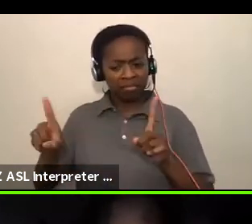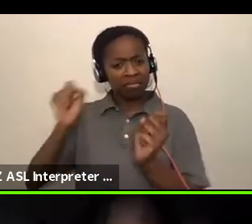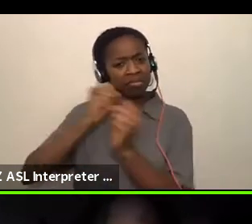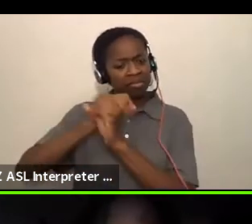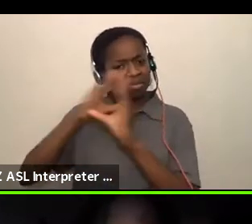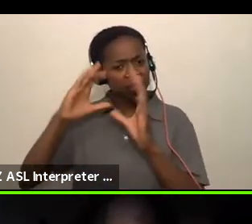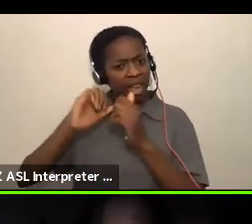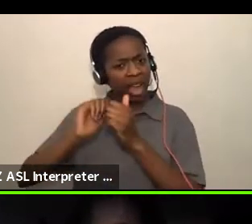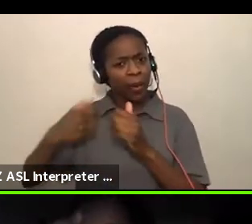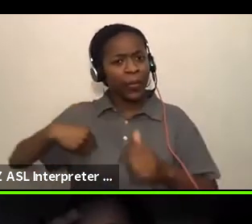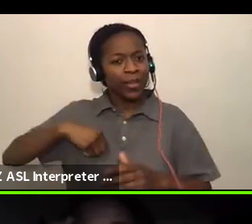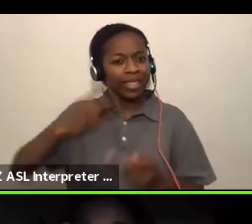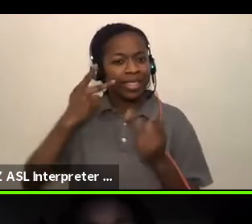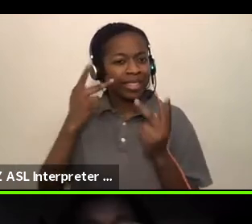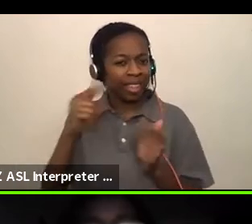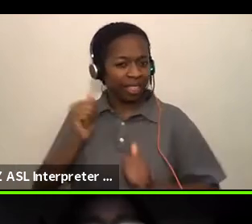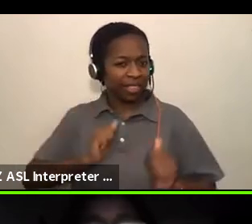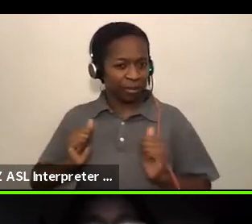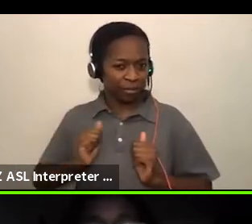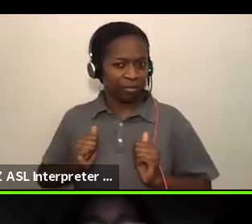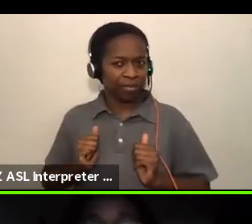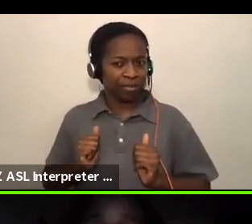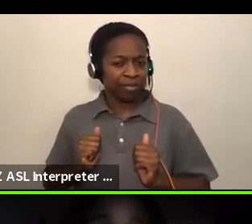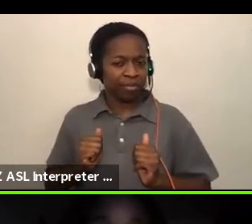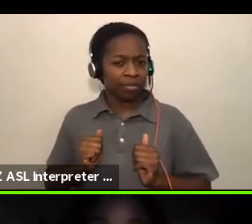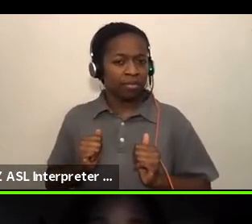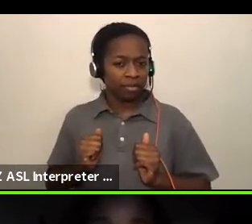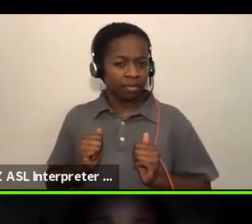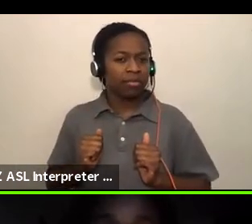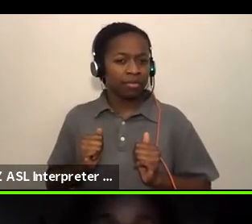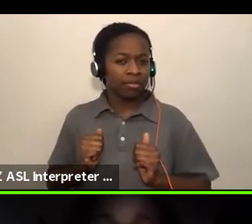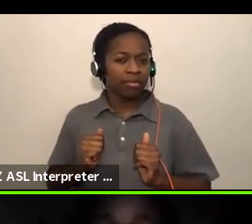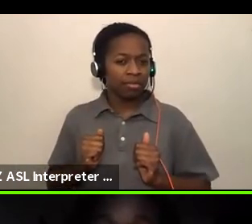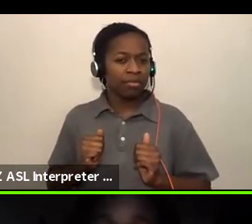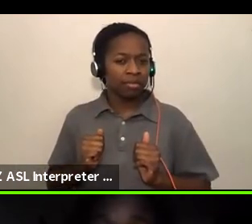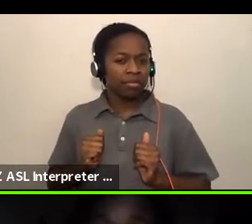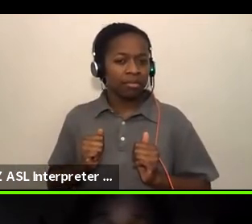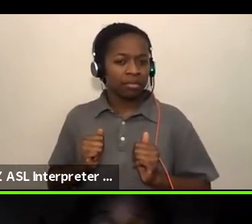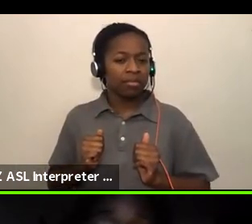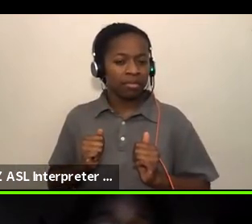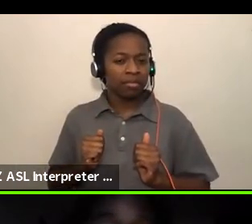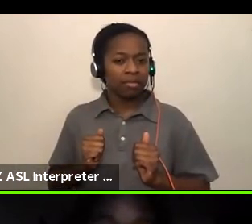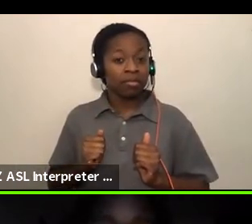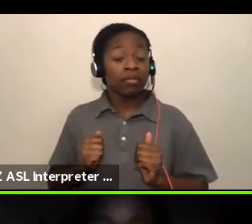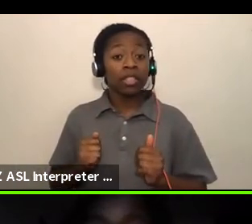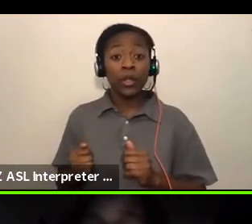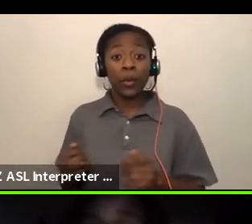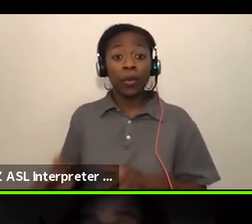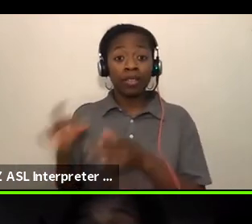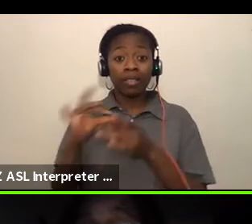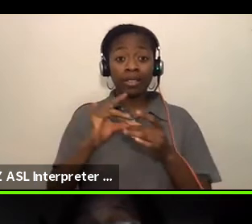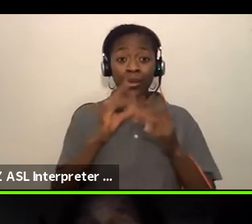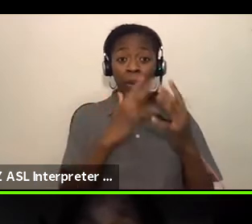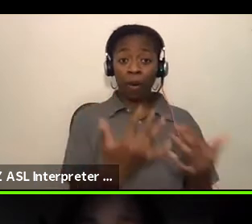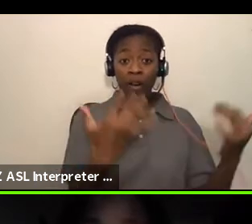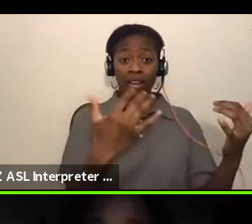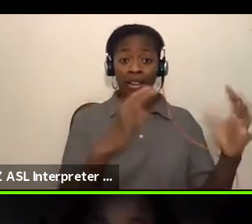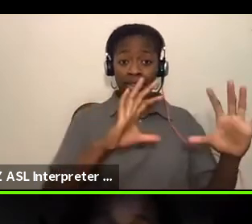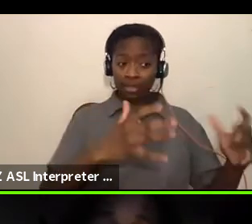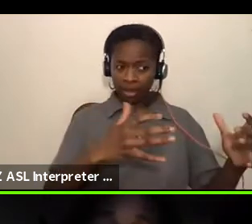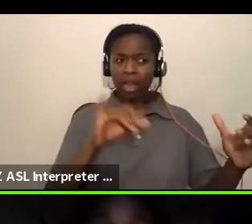of how we see theater, you know? And so I think that was in particular when it comes to audience, that re-envisioning was